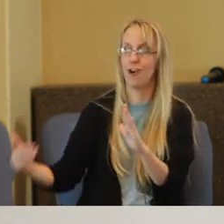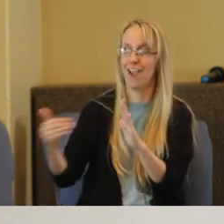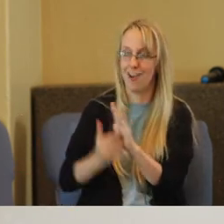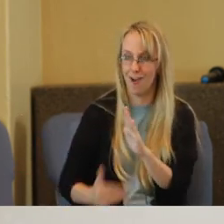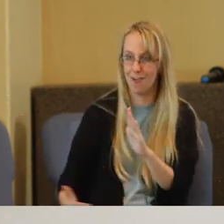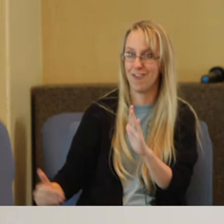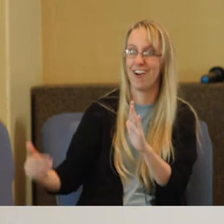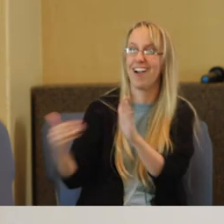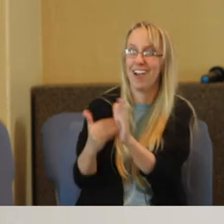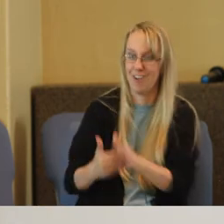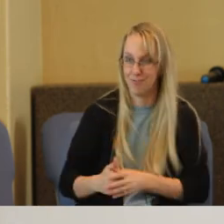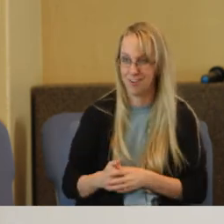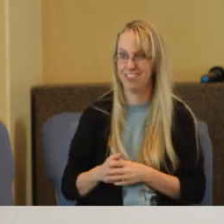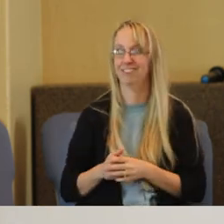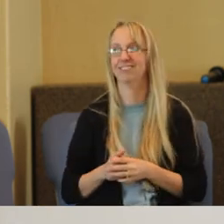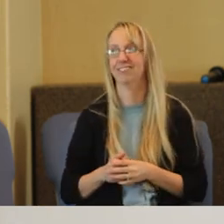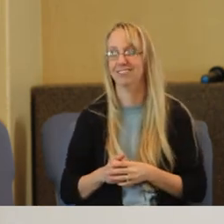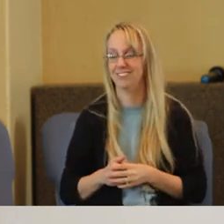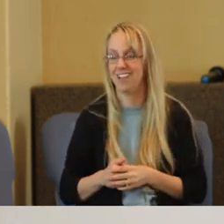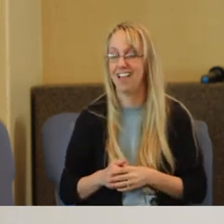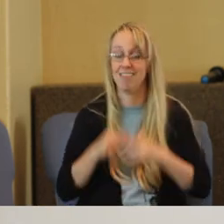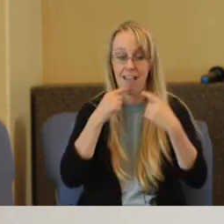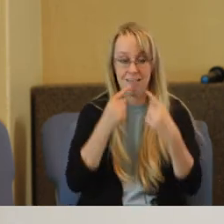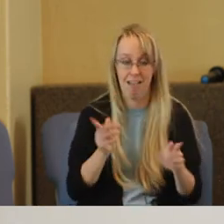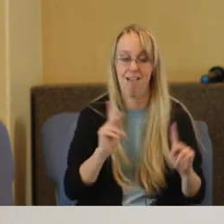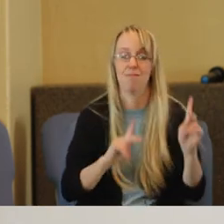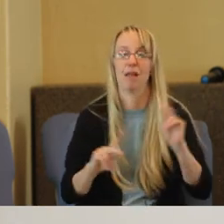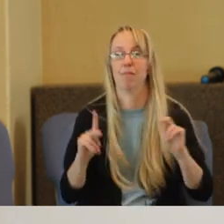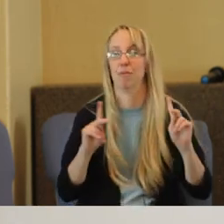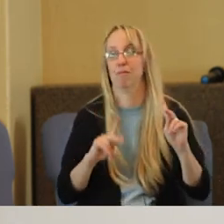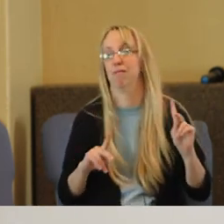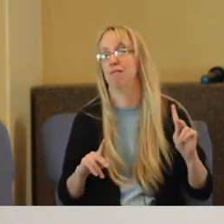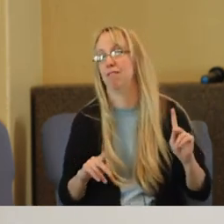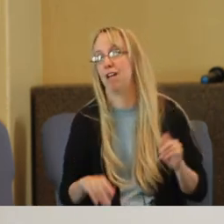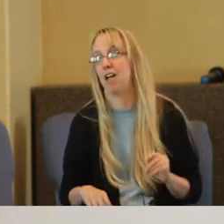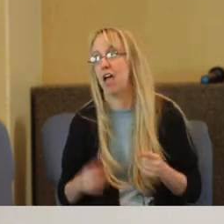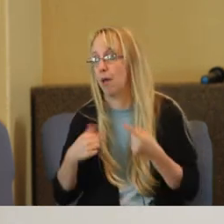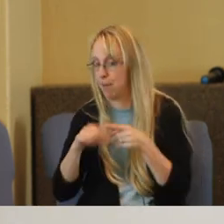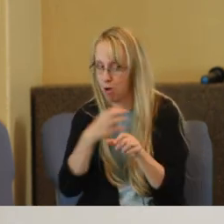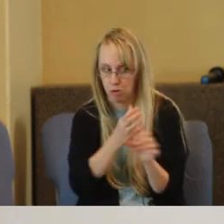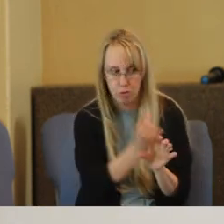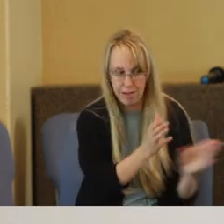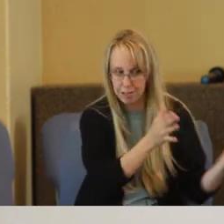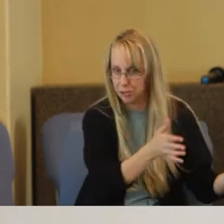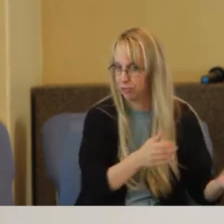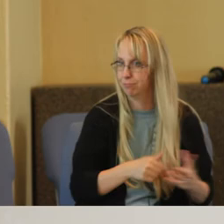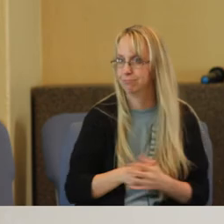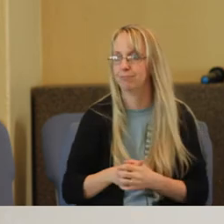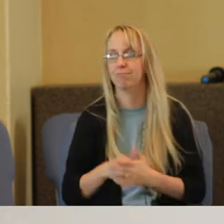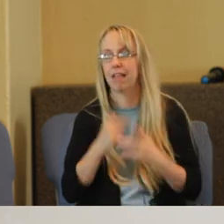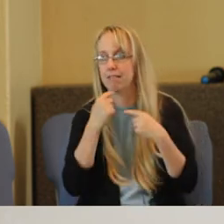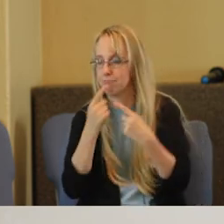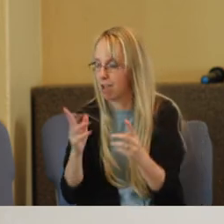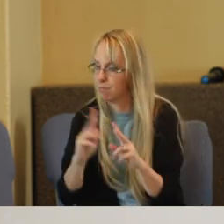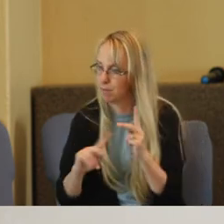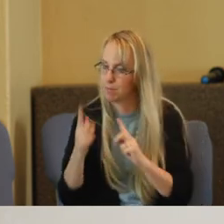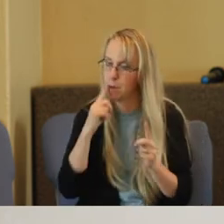again. They tell people about creation. They tell them about the